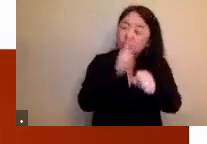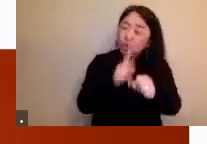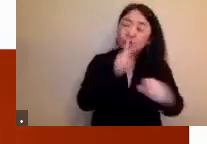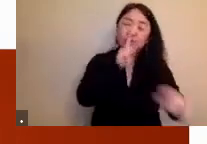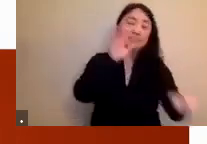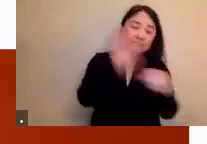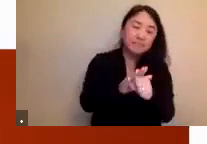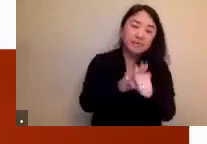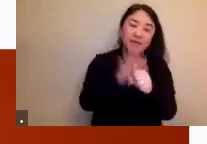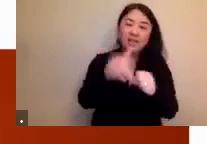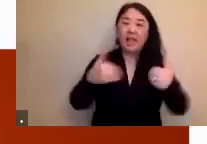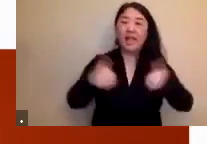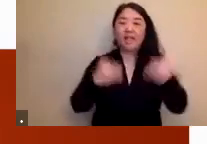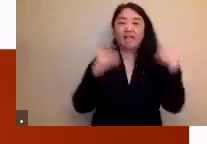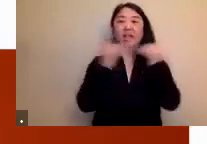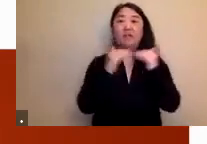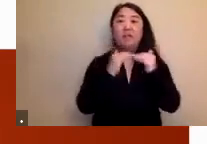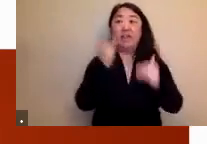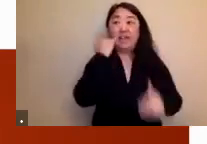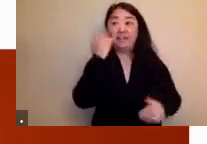have a little skin in the game,